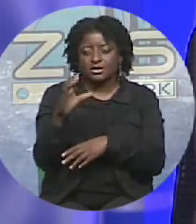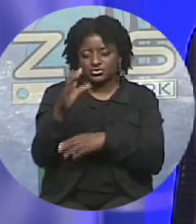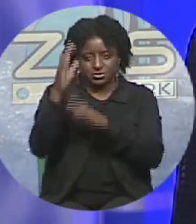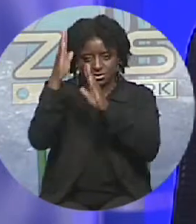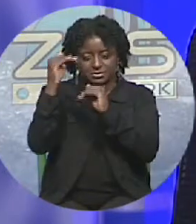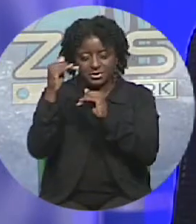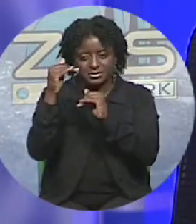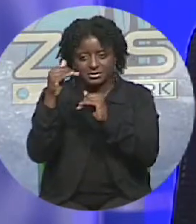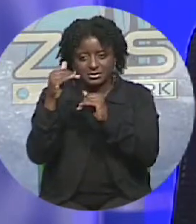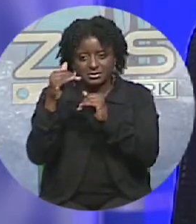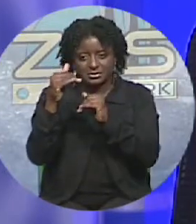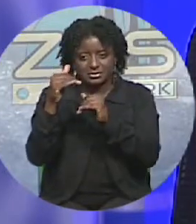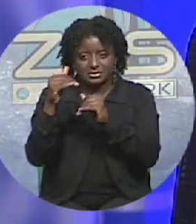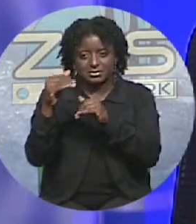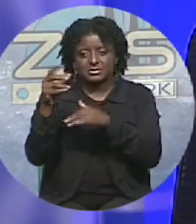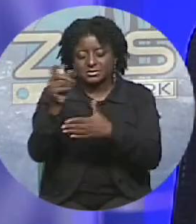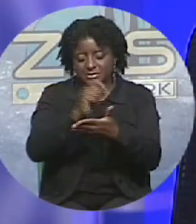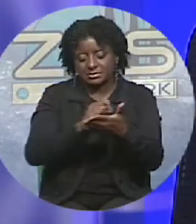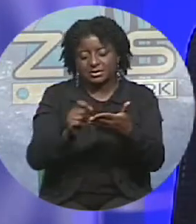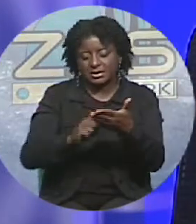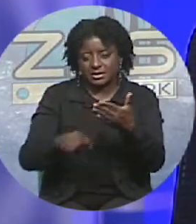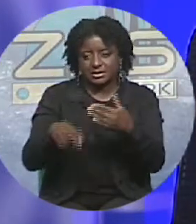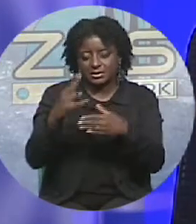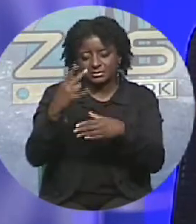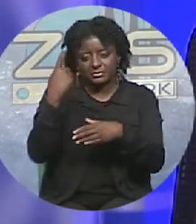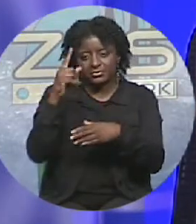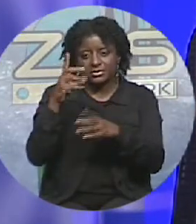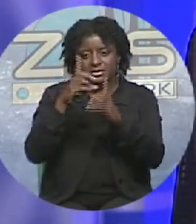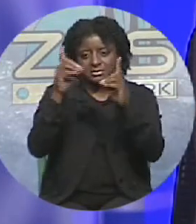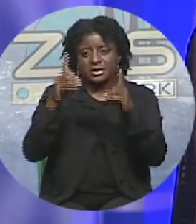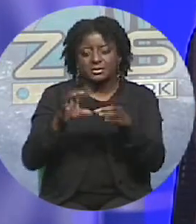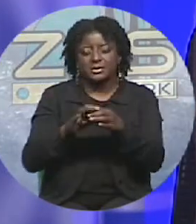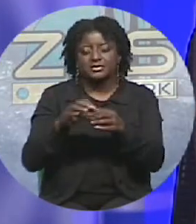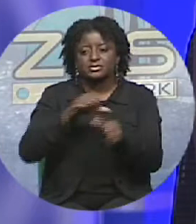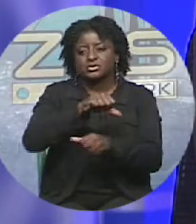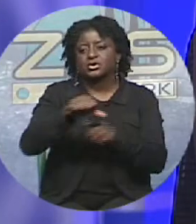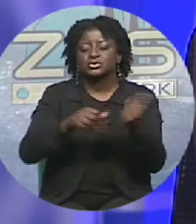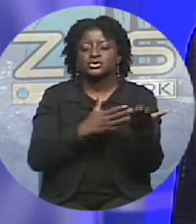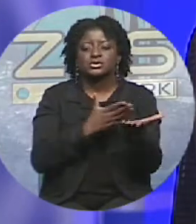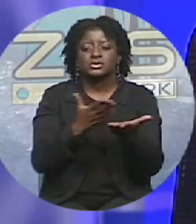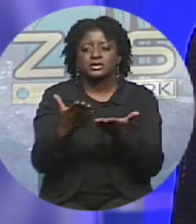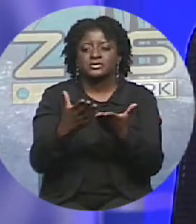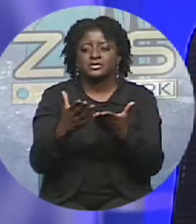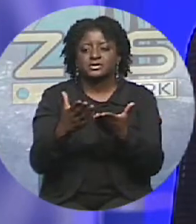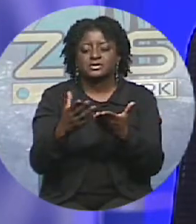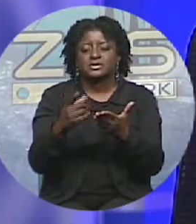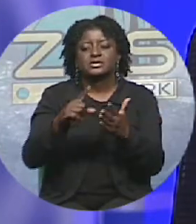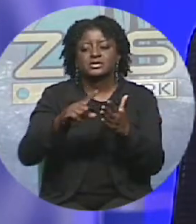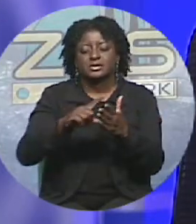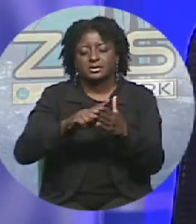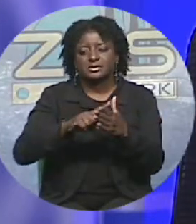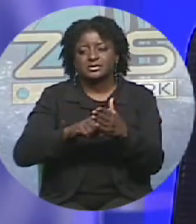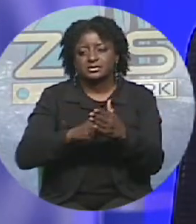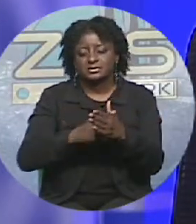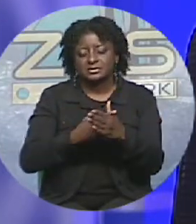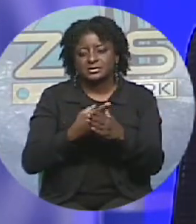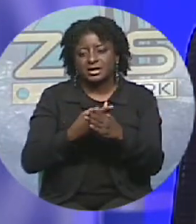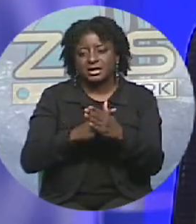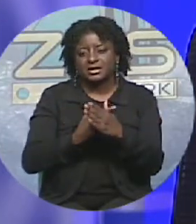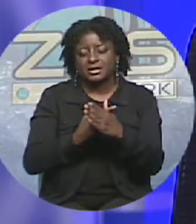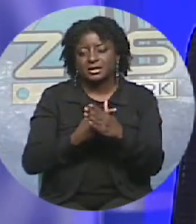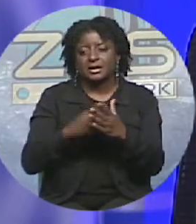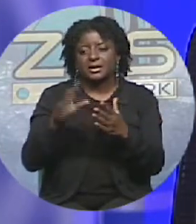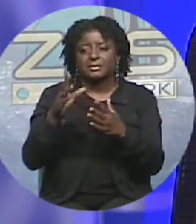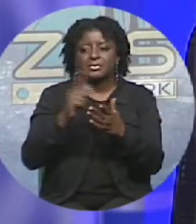to be enrolled in the Department of Social Services pilot program. RISE is the new name for government's conditional cash transfer program that